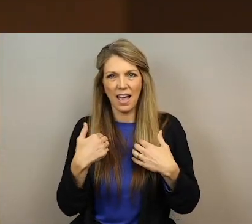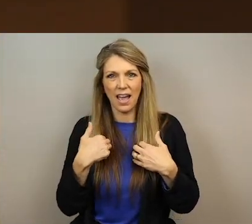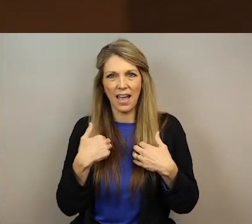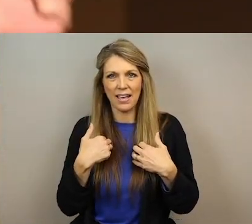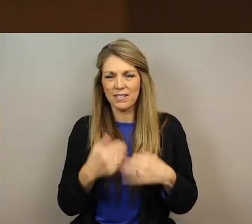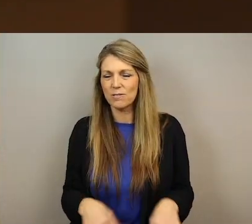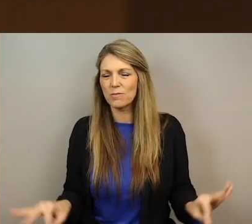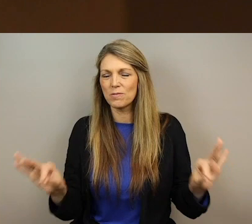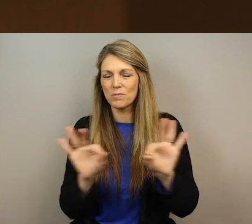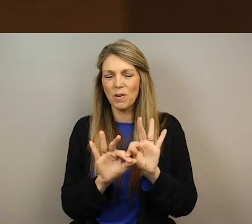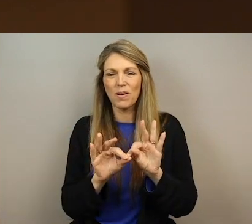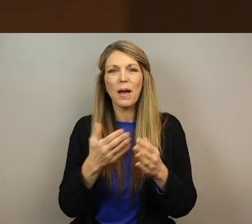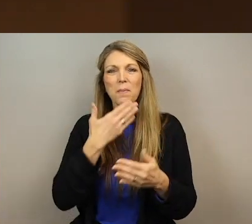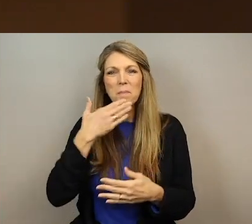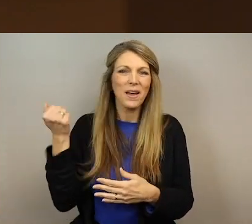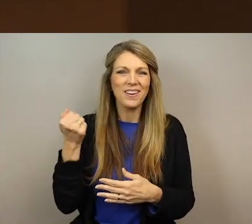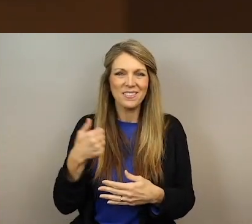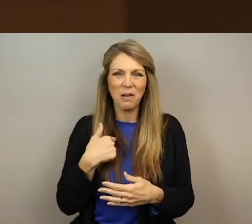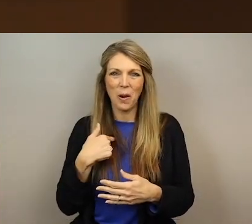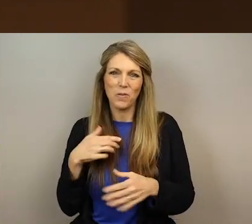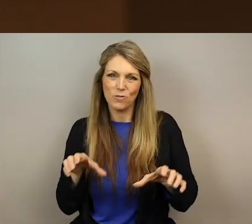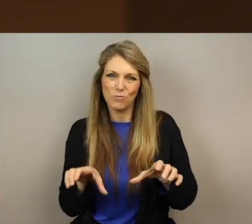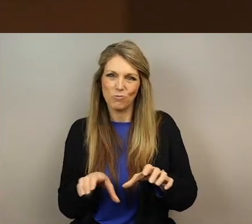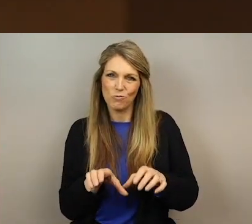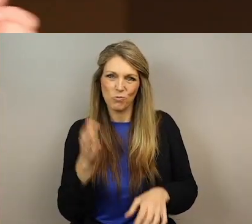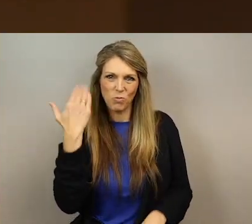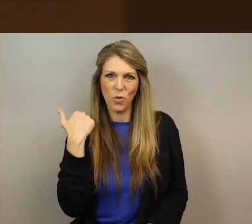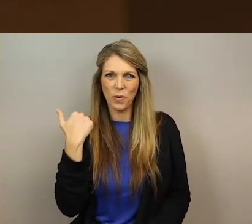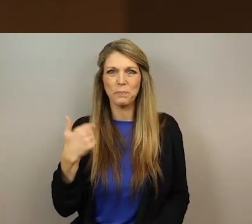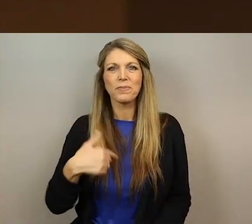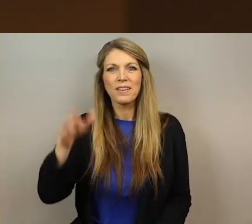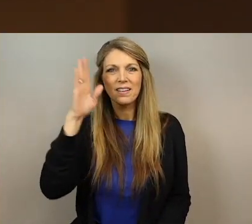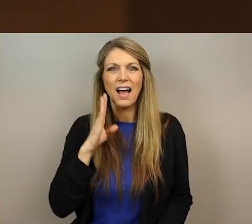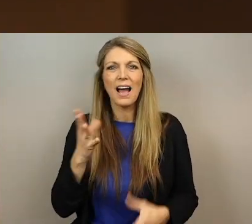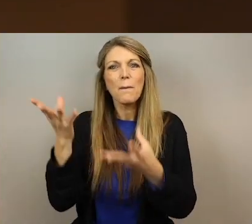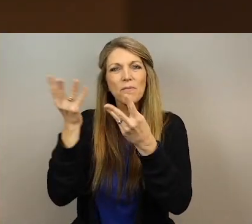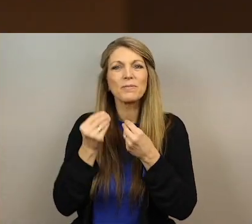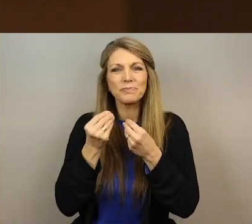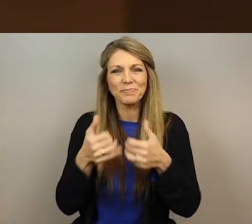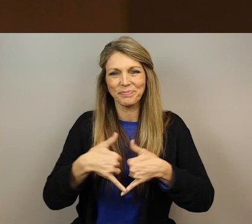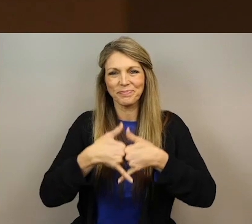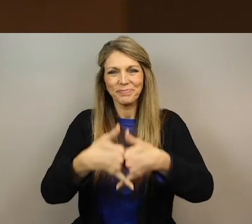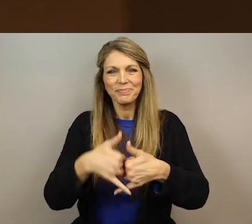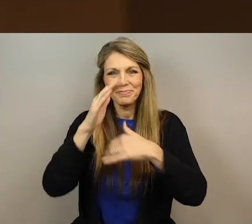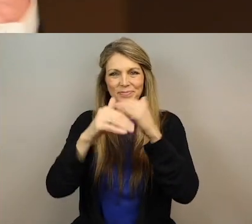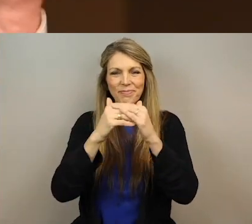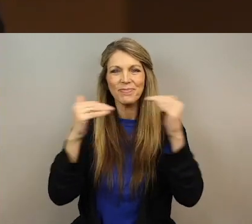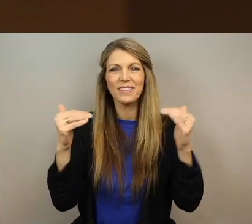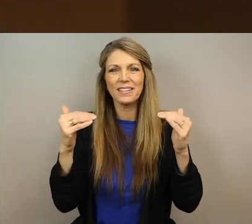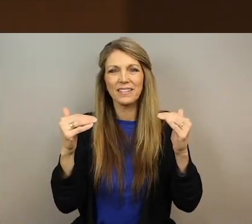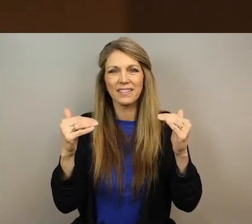is significantly better than what we were doing before. That God has provided a reward of heaven,